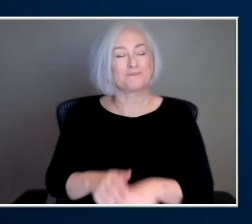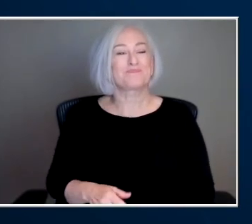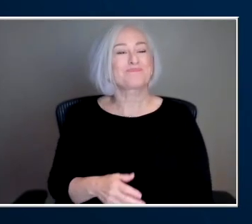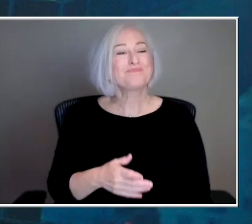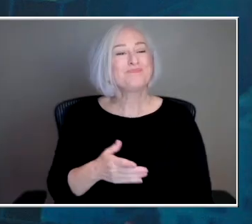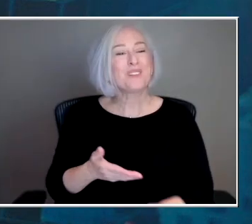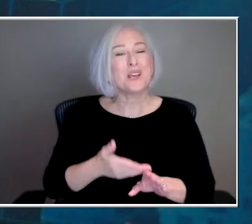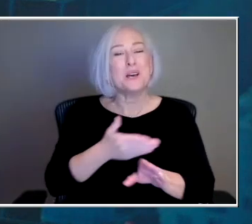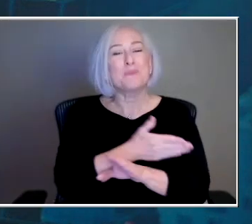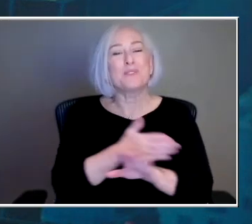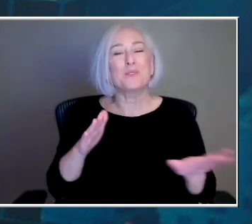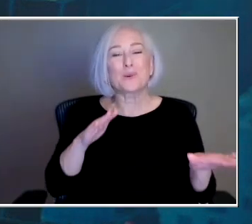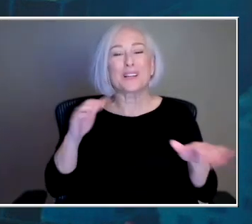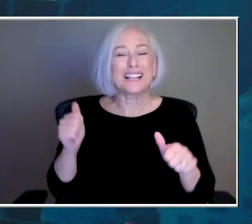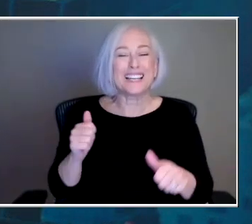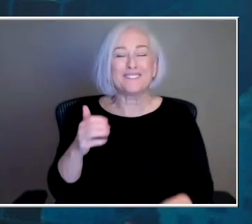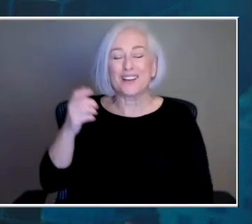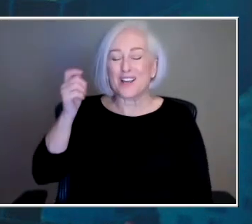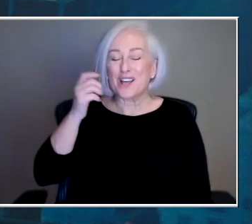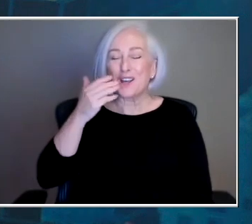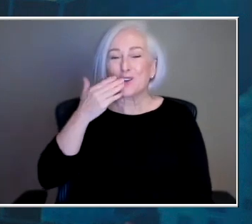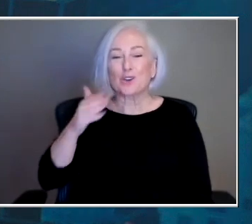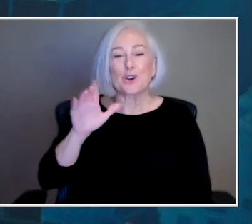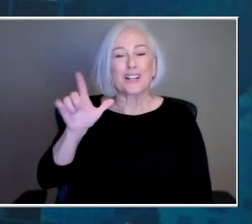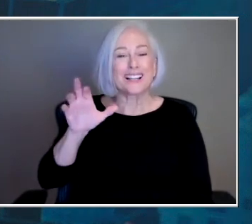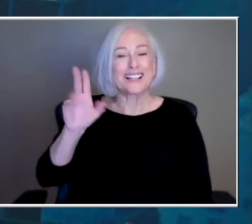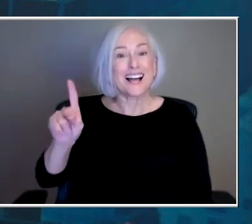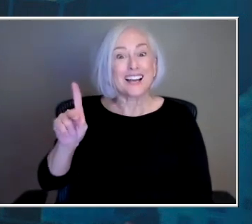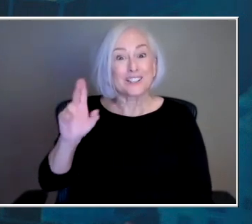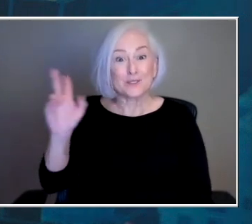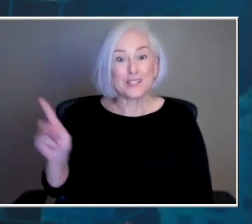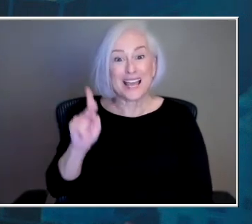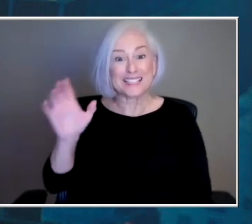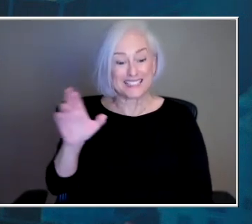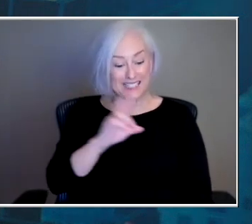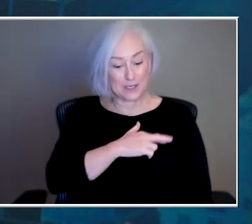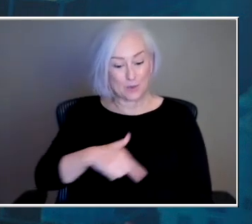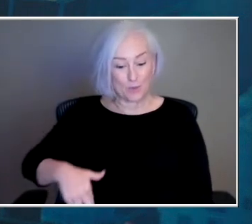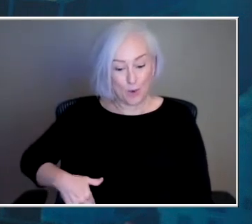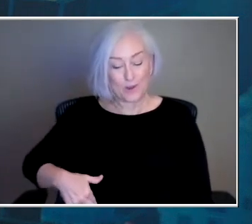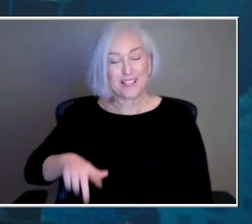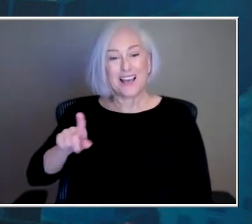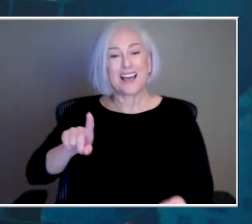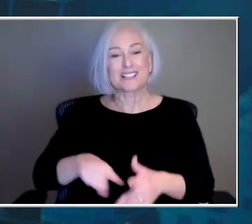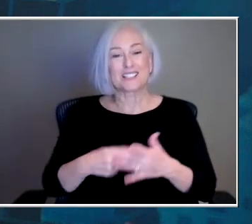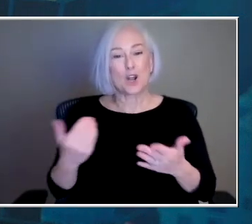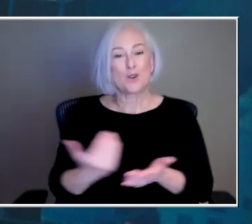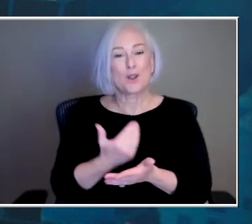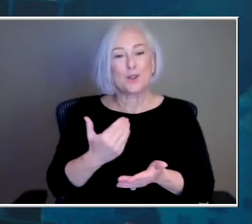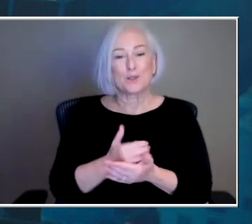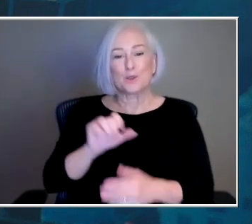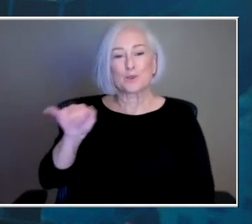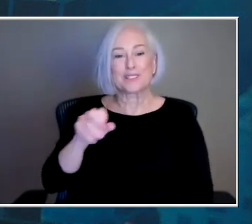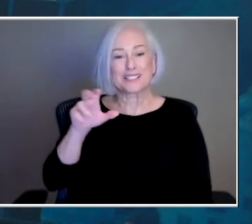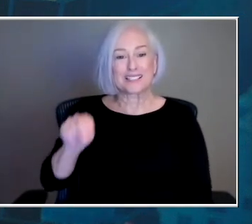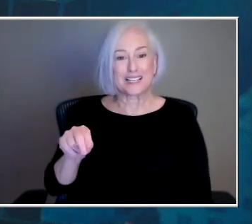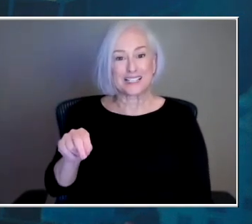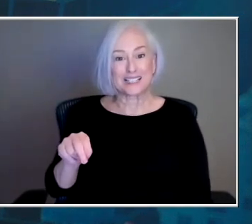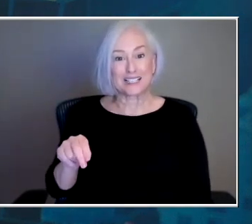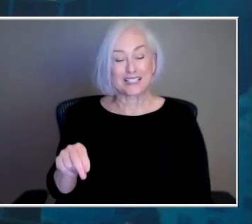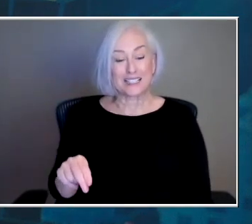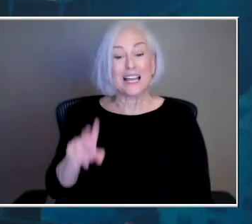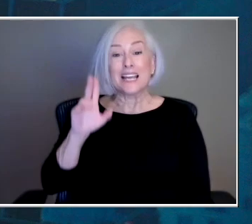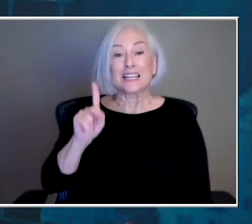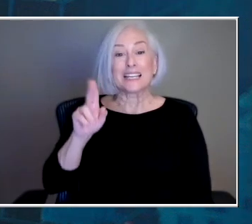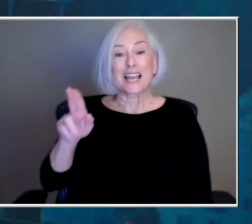good luck and hats off to the Kansas City Royals as they begin their new MLB season. And the health system has been the club's official